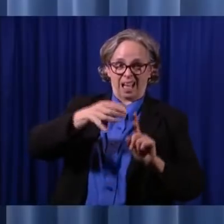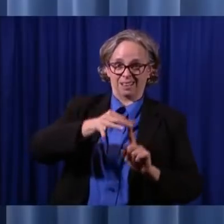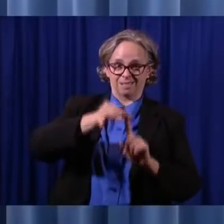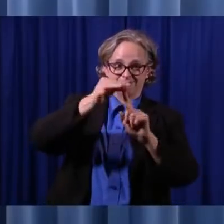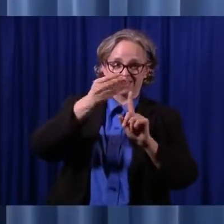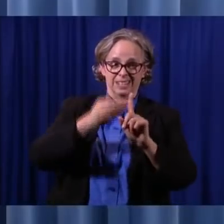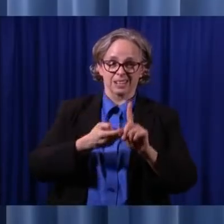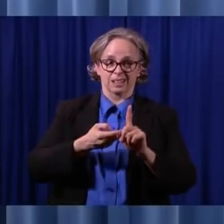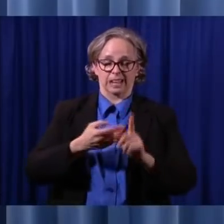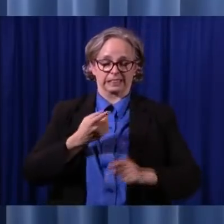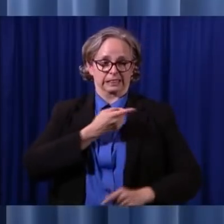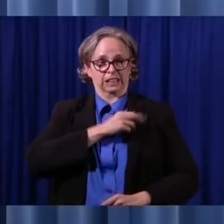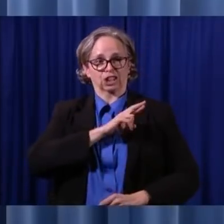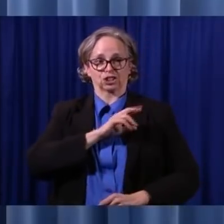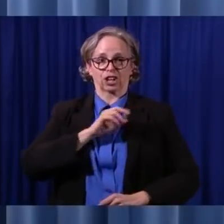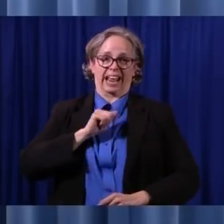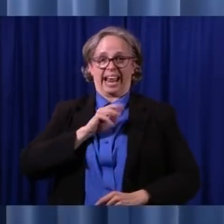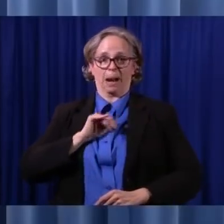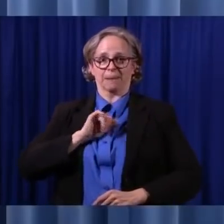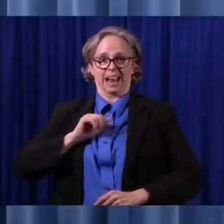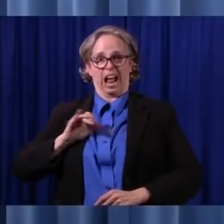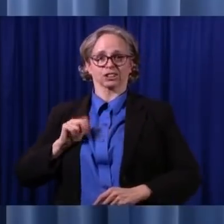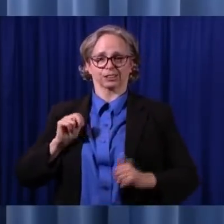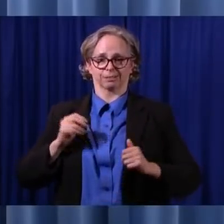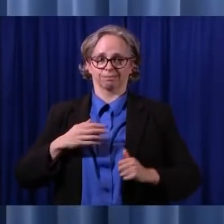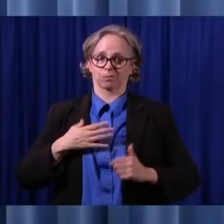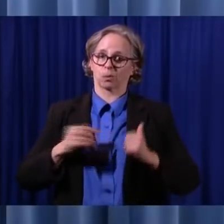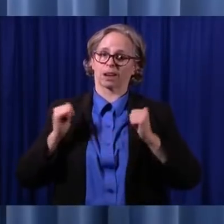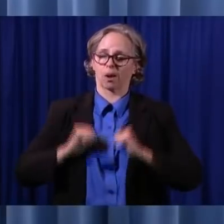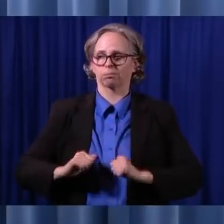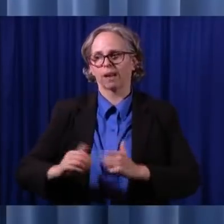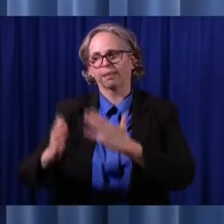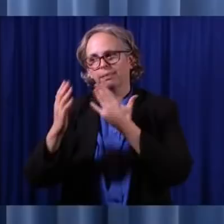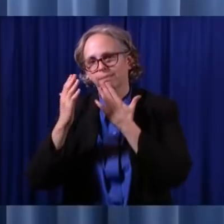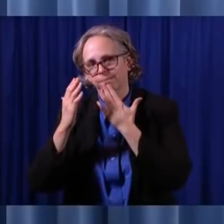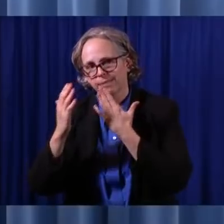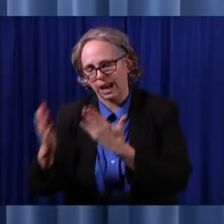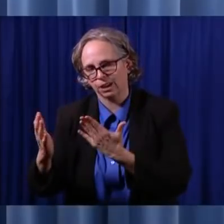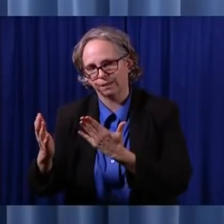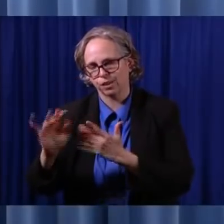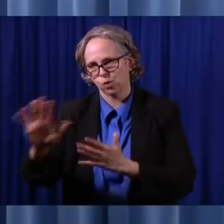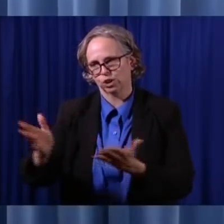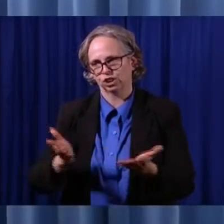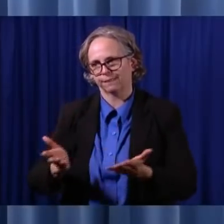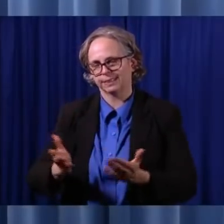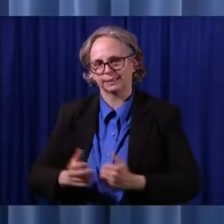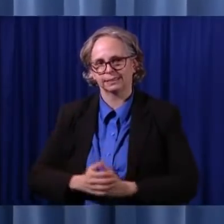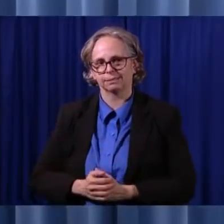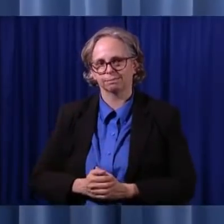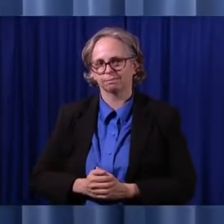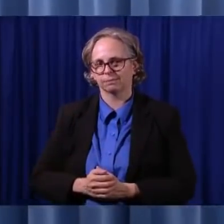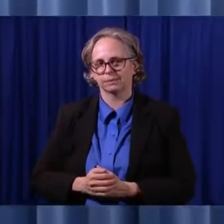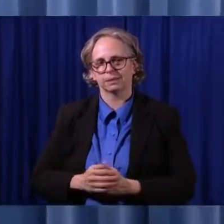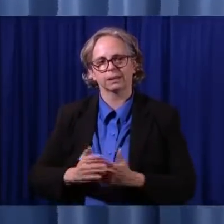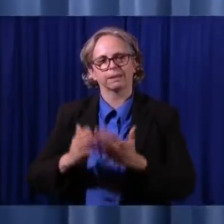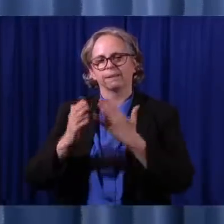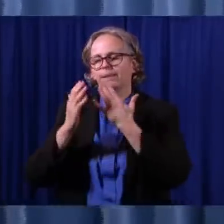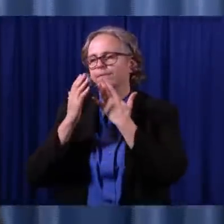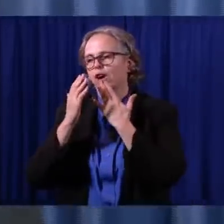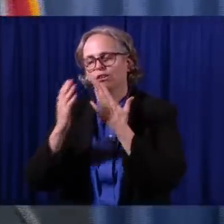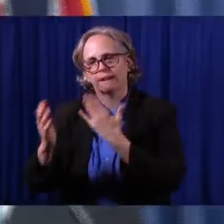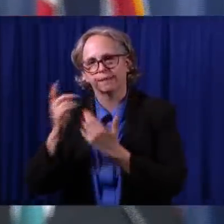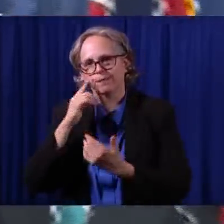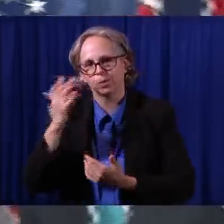Amy Acton. Dr. Acton, thank you for your great service. We are very, very grateful. I will now turn it over to